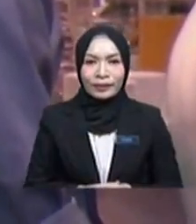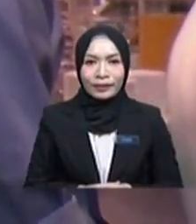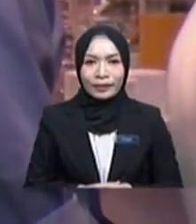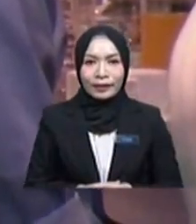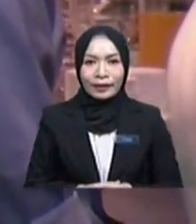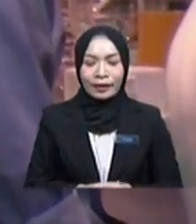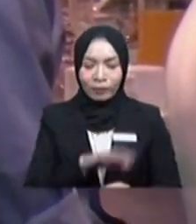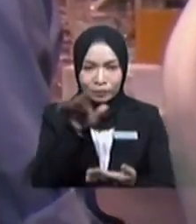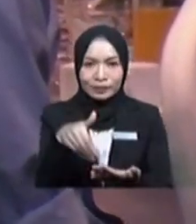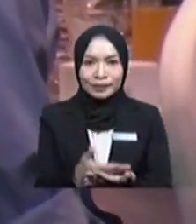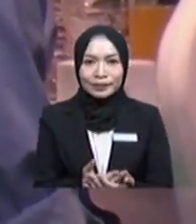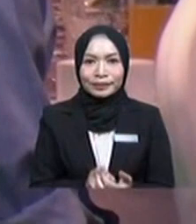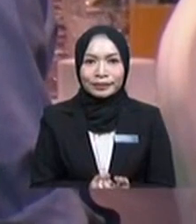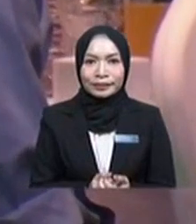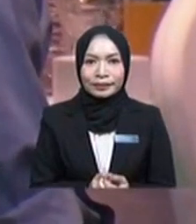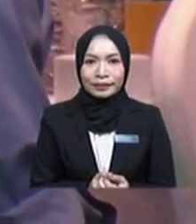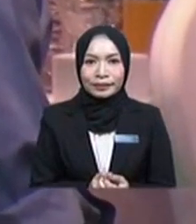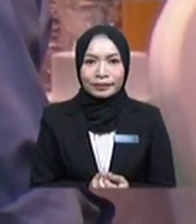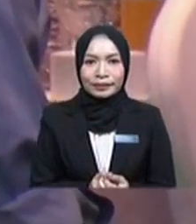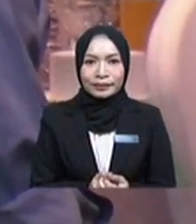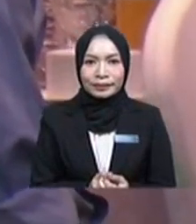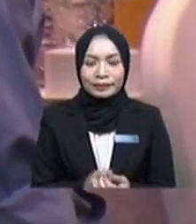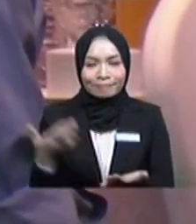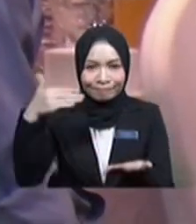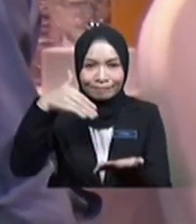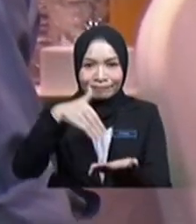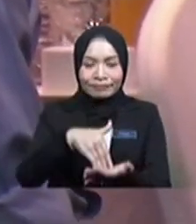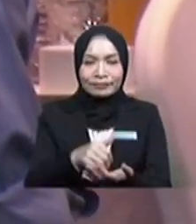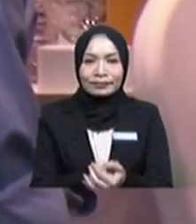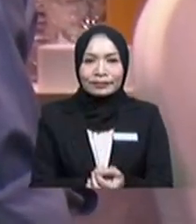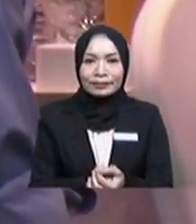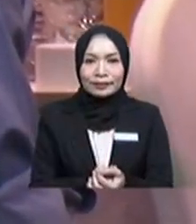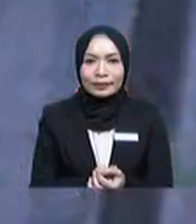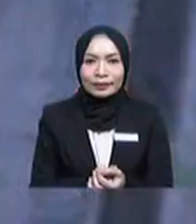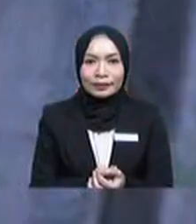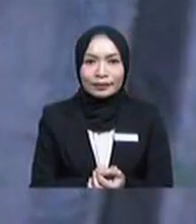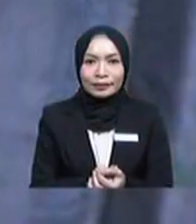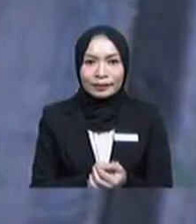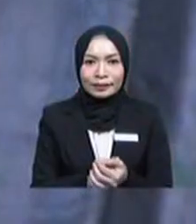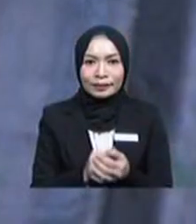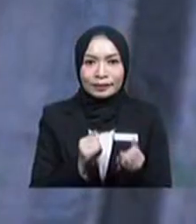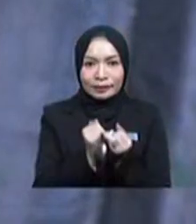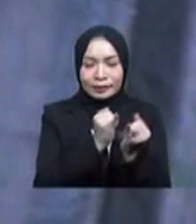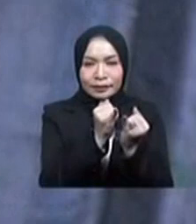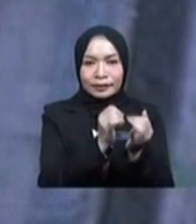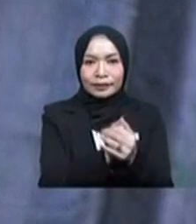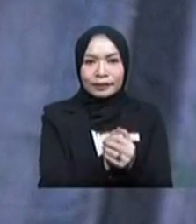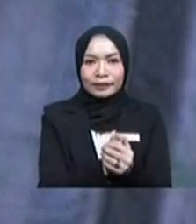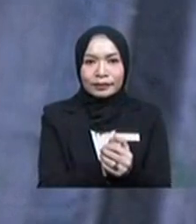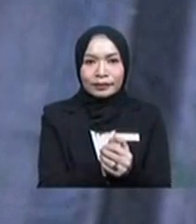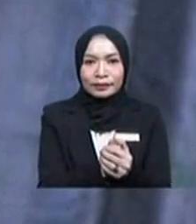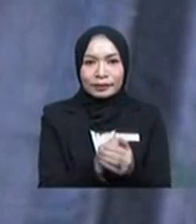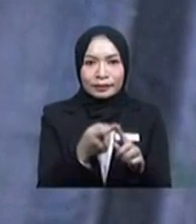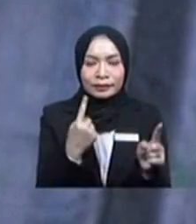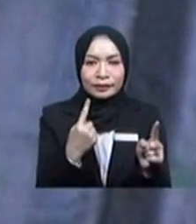Ladies and gentlemen, another pertinent move by the MOE was the abolishment of the centralized